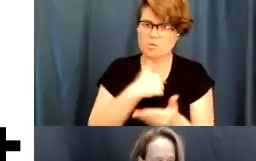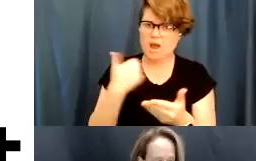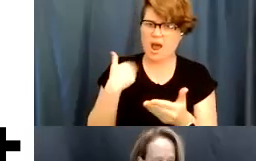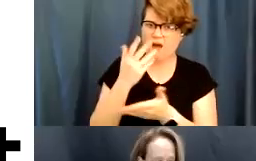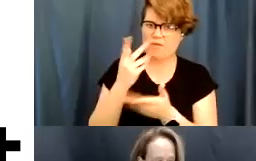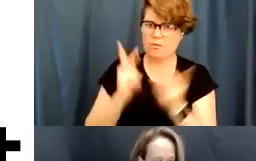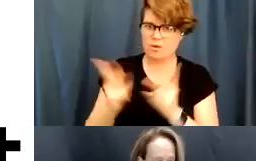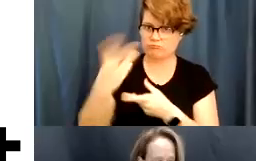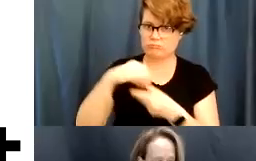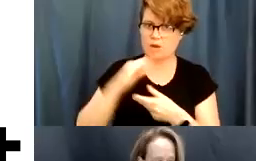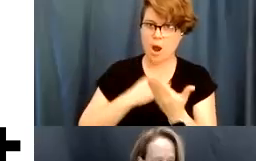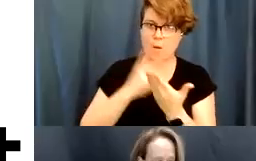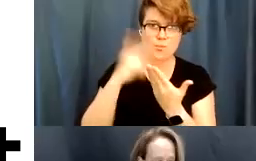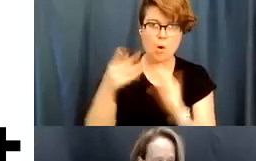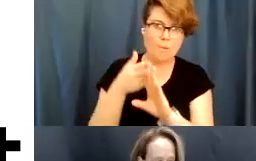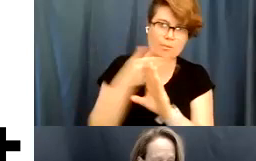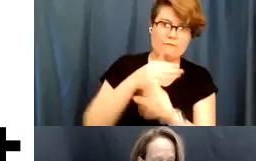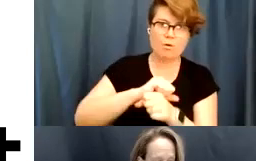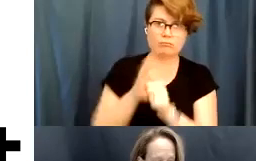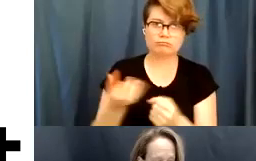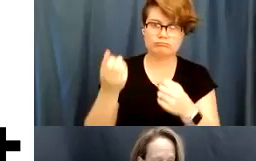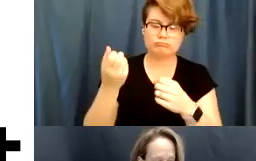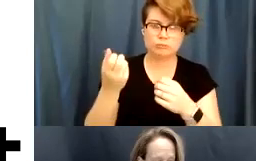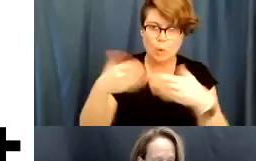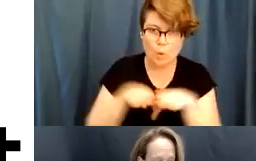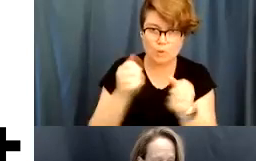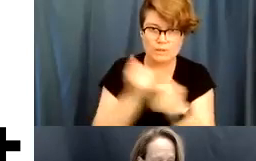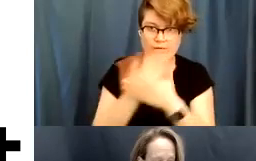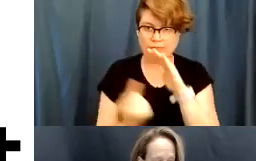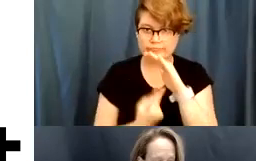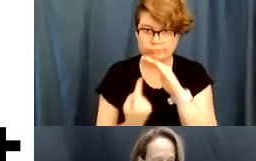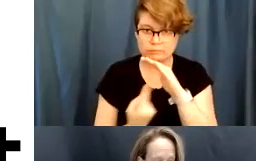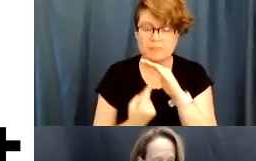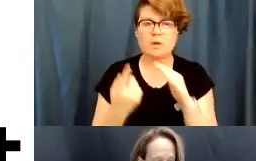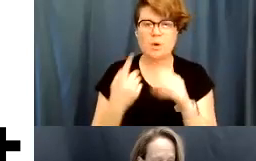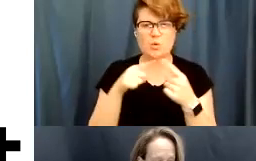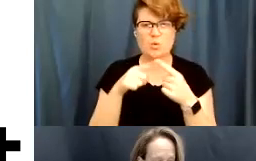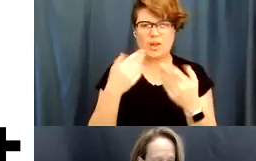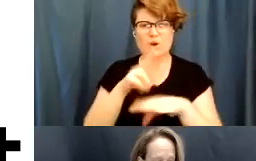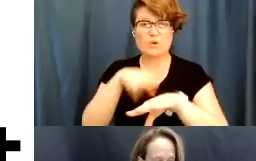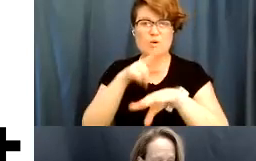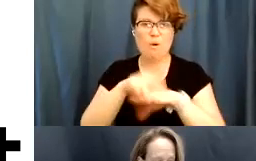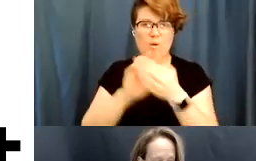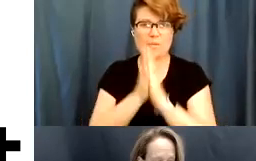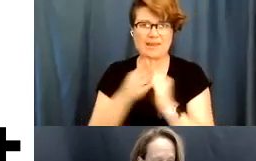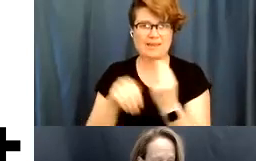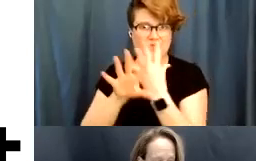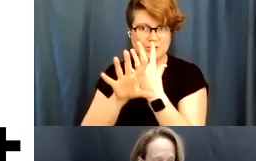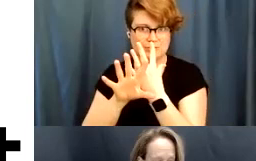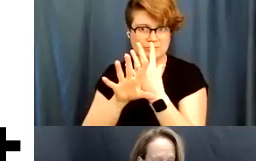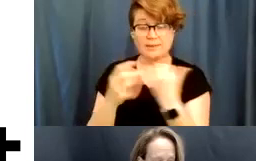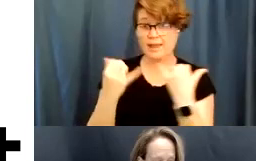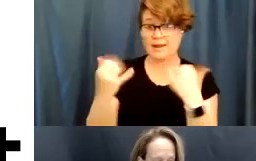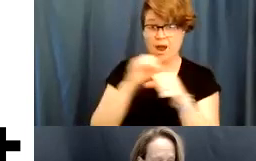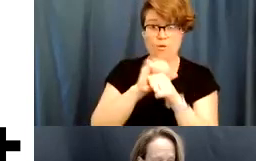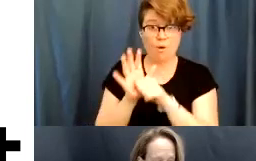into lockdown and the new normal became all virtual, right? So with COVID mandates being lifted, people are once again